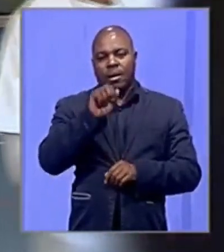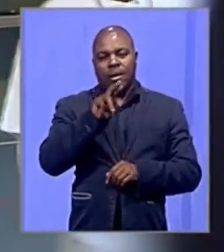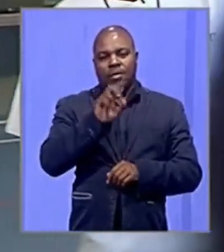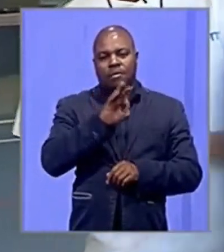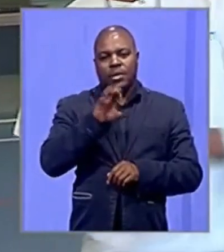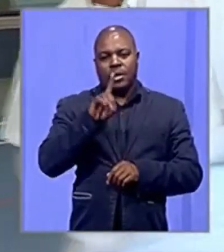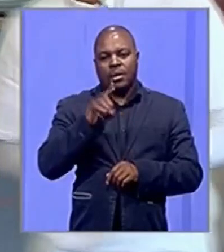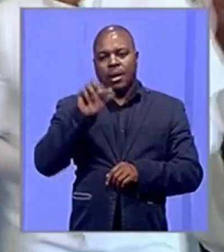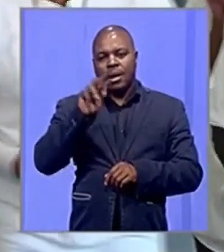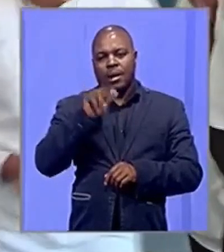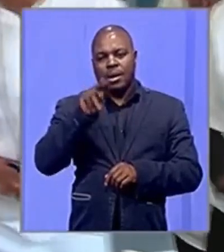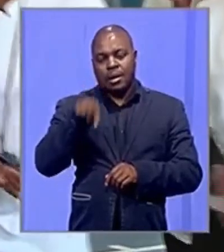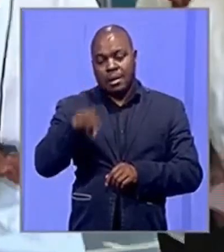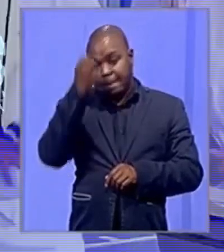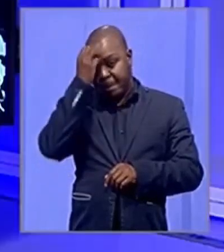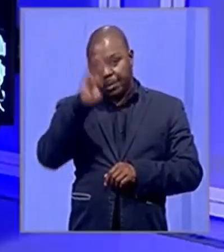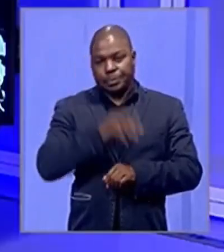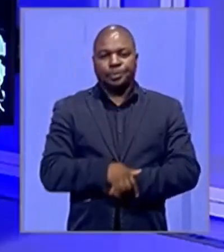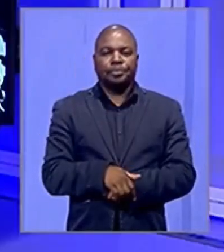Pretoria.